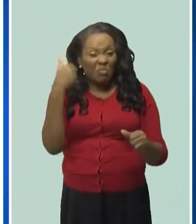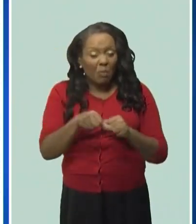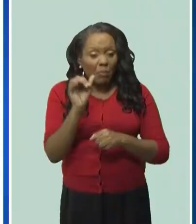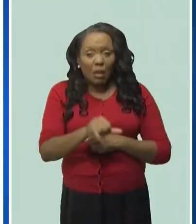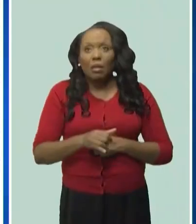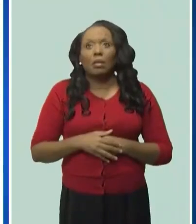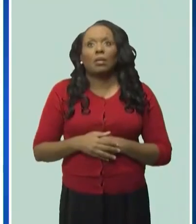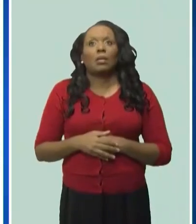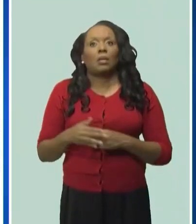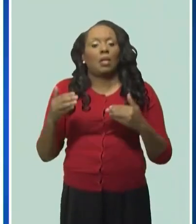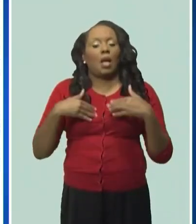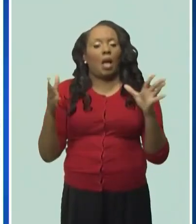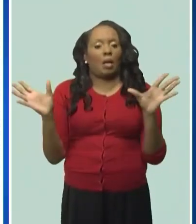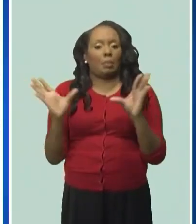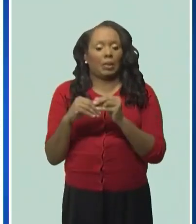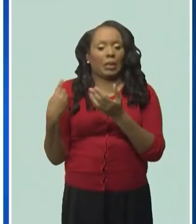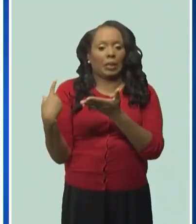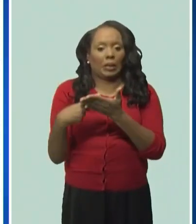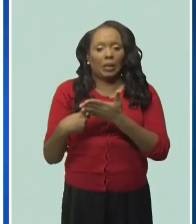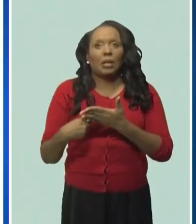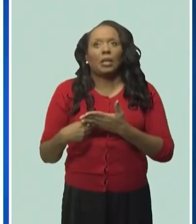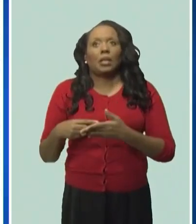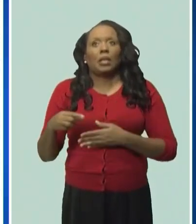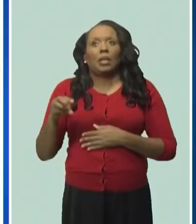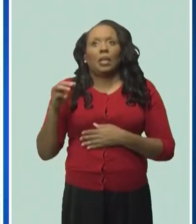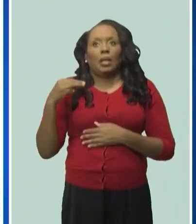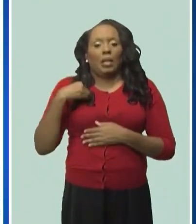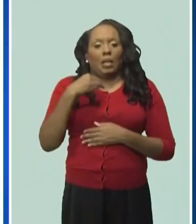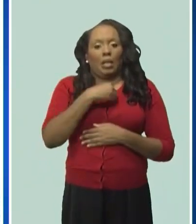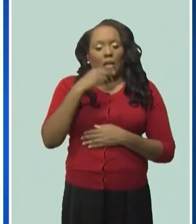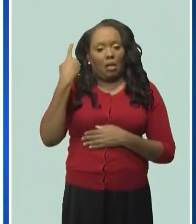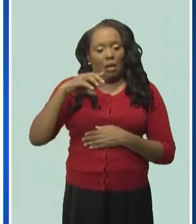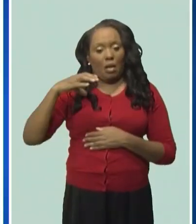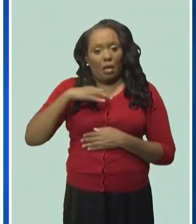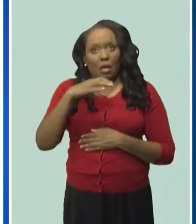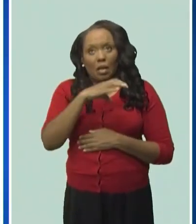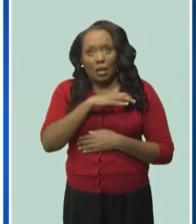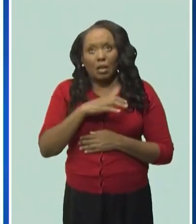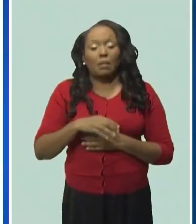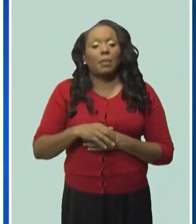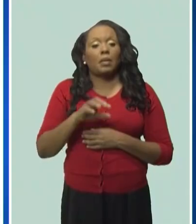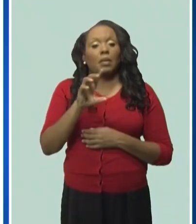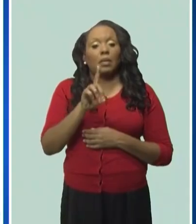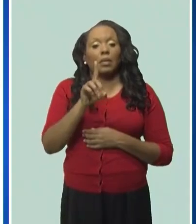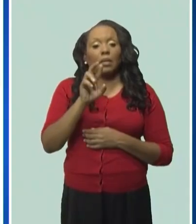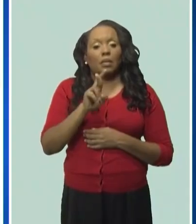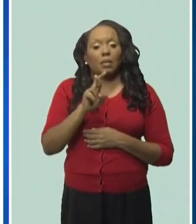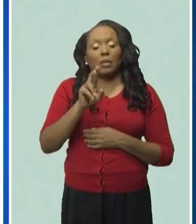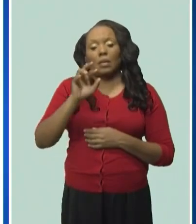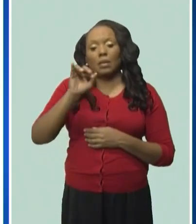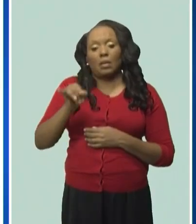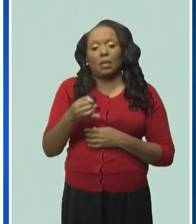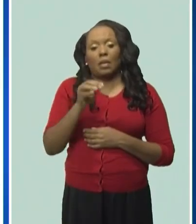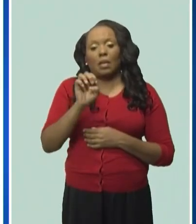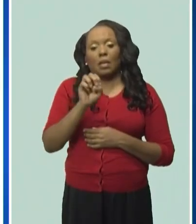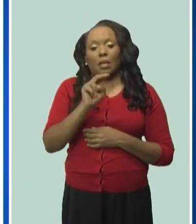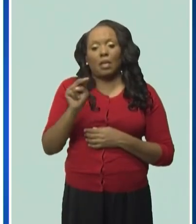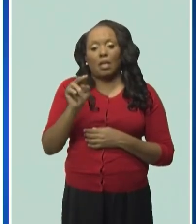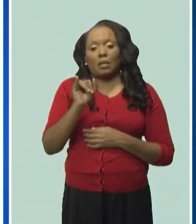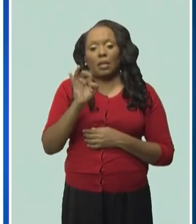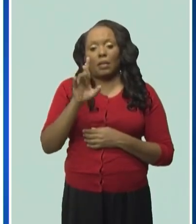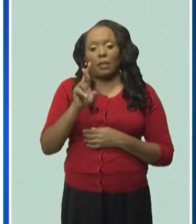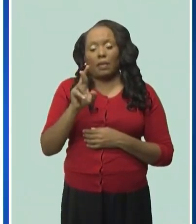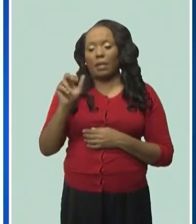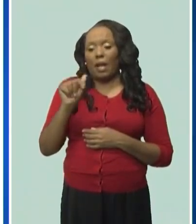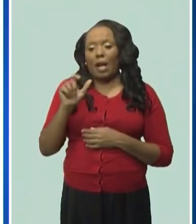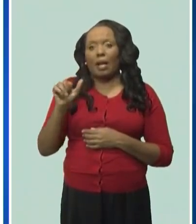called to discuss the matter, member of the Neighborhood Executive Committee, Dr. Jennifer Allen, explained their issue with the